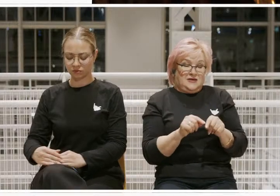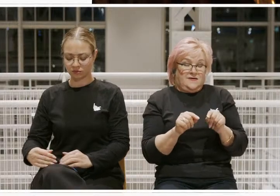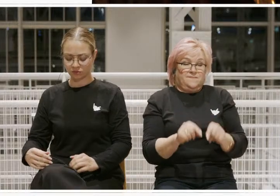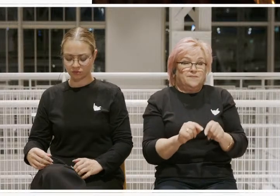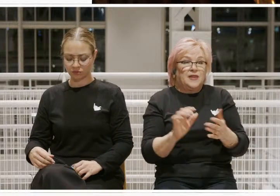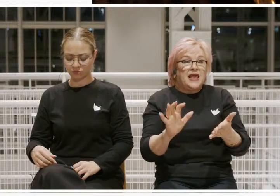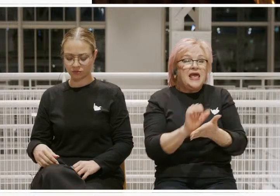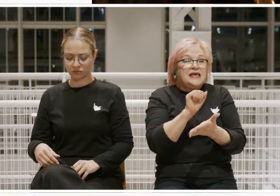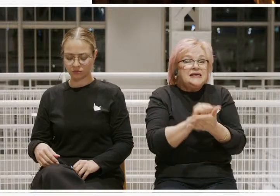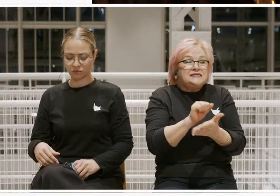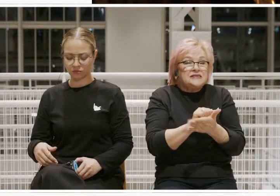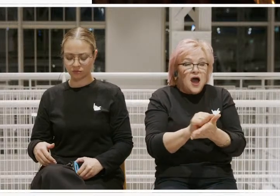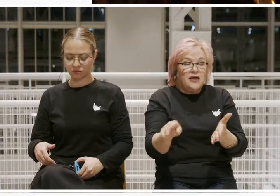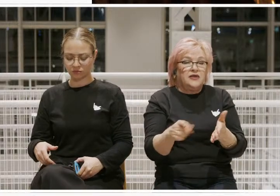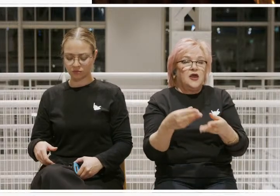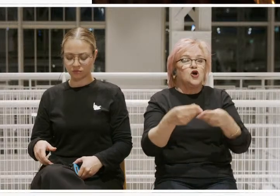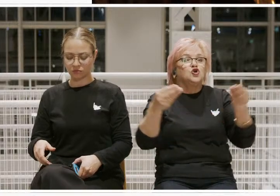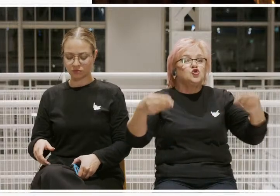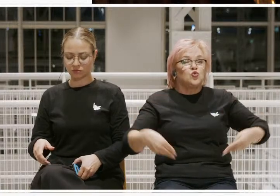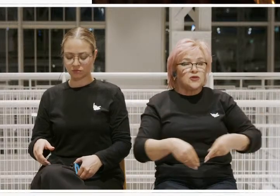So the fifth issue